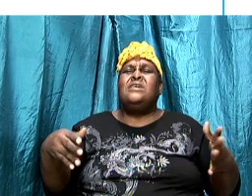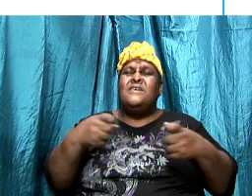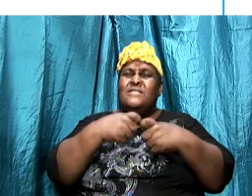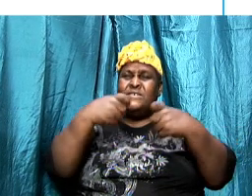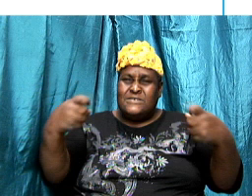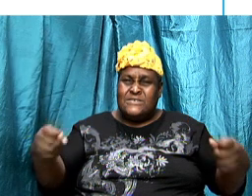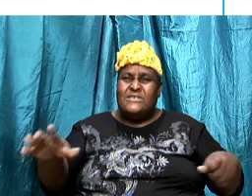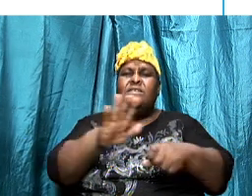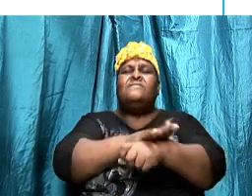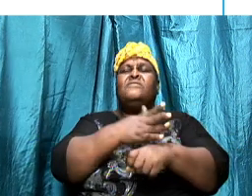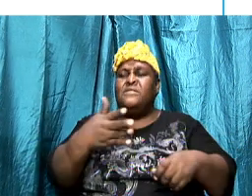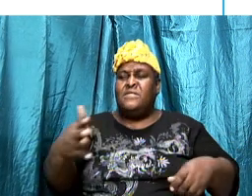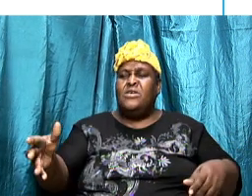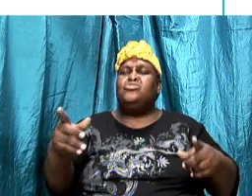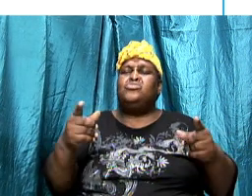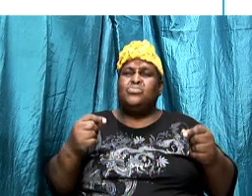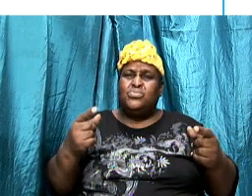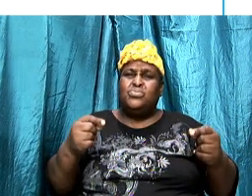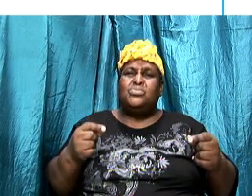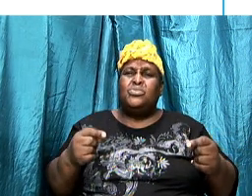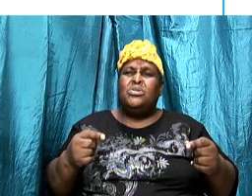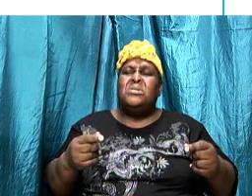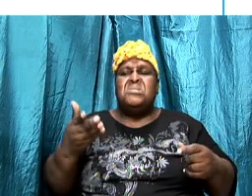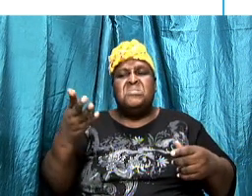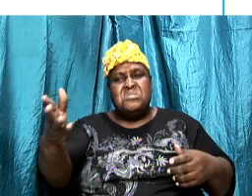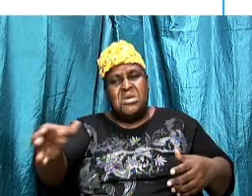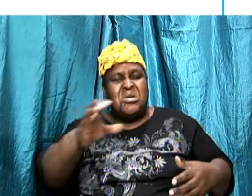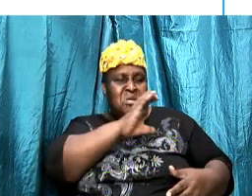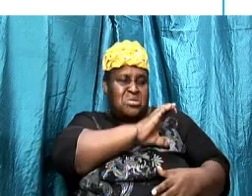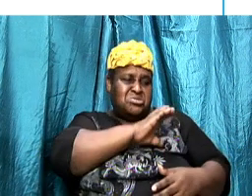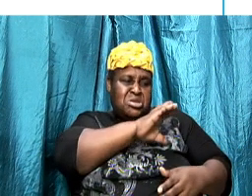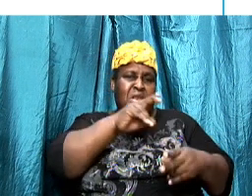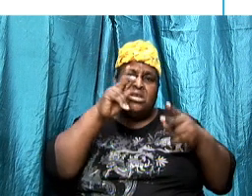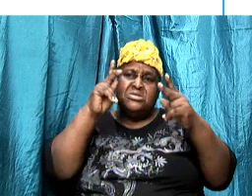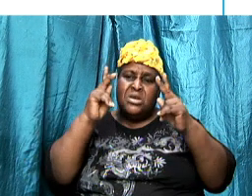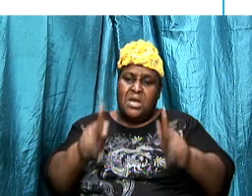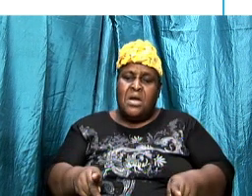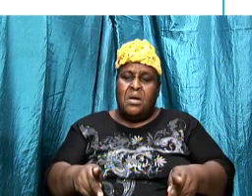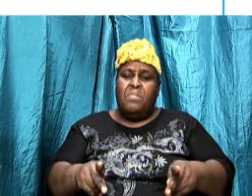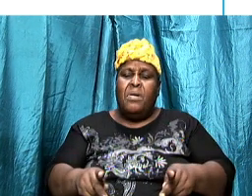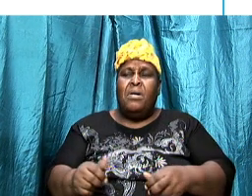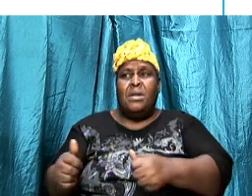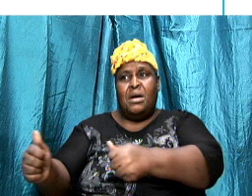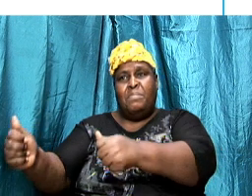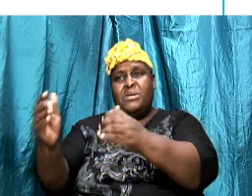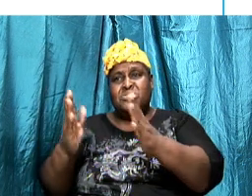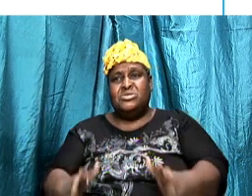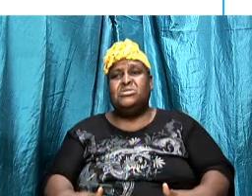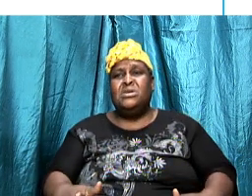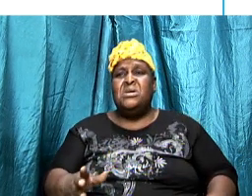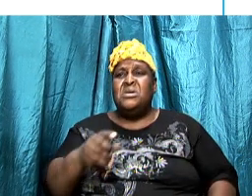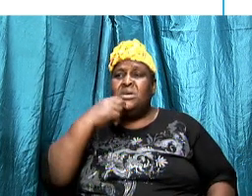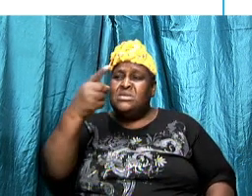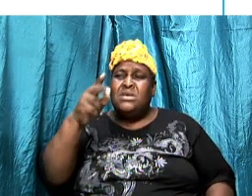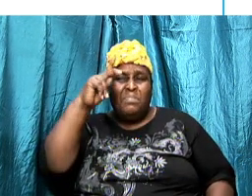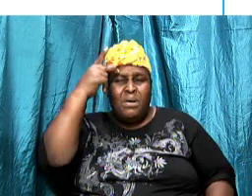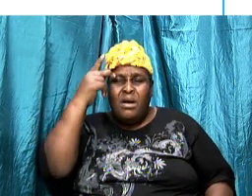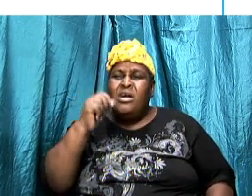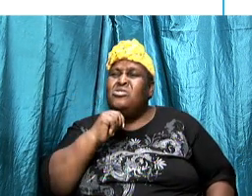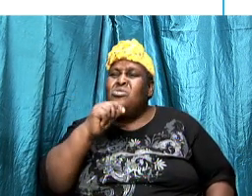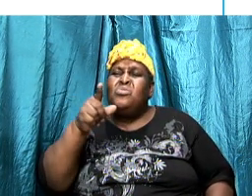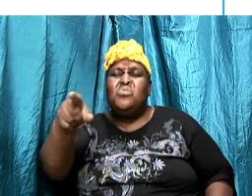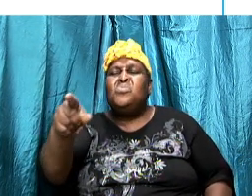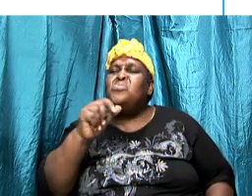things that they were doing. They challenged Paul's apostleship and said, boy, you're not really an apostle. You